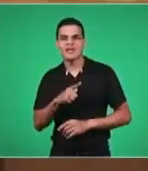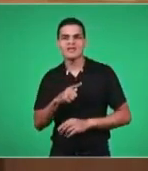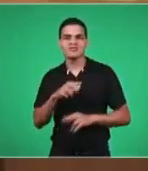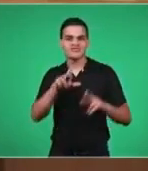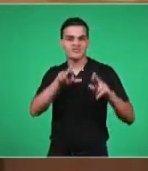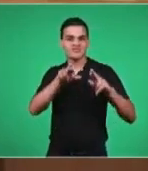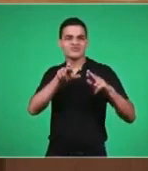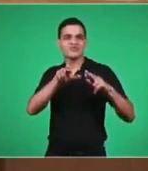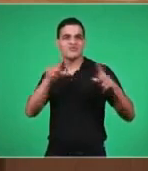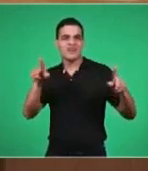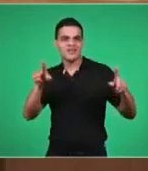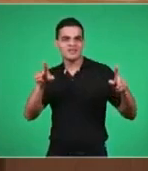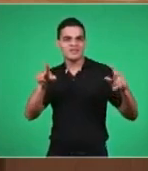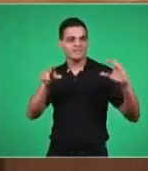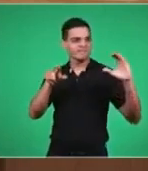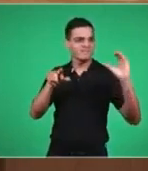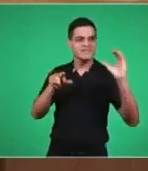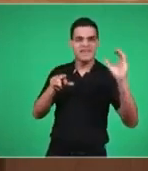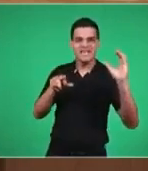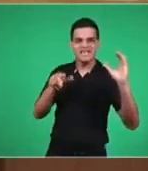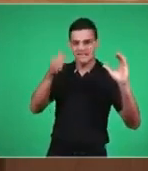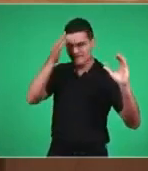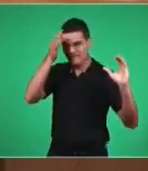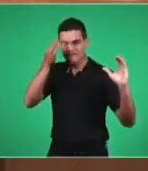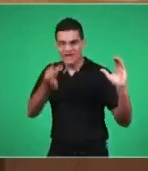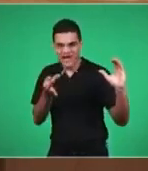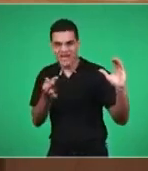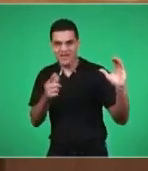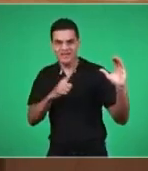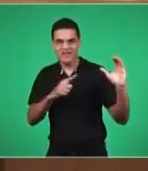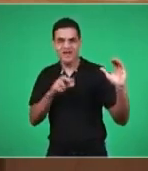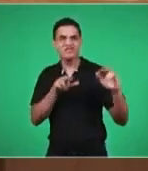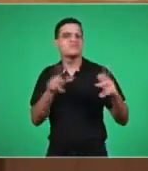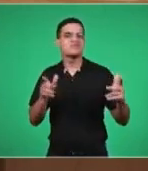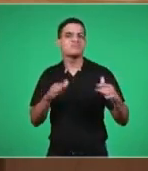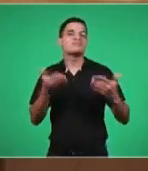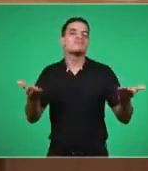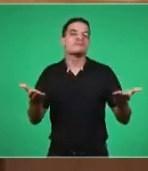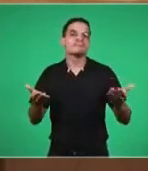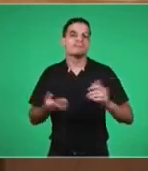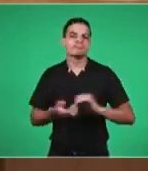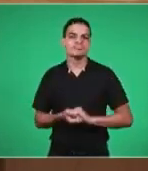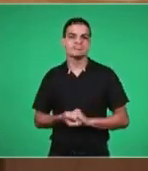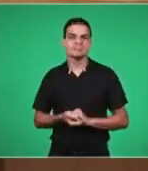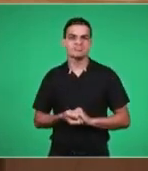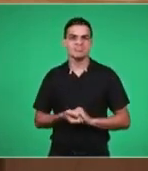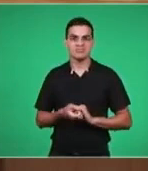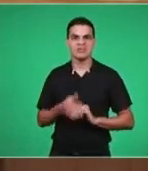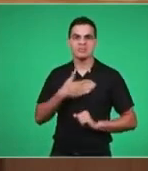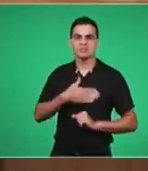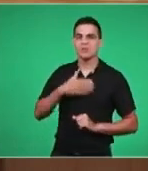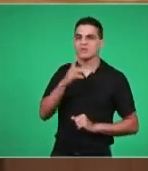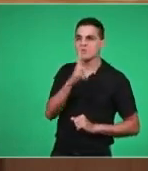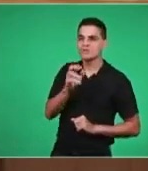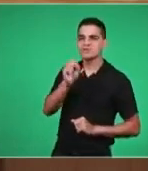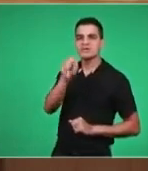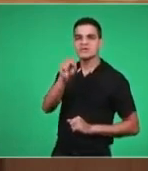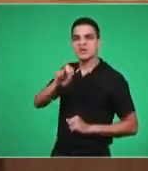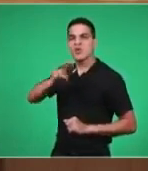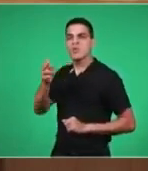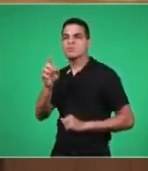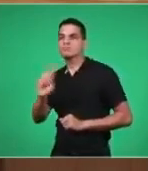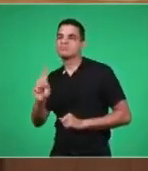a difference between science and faith? Is there a difference between science and faith?